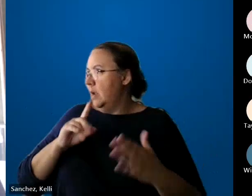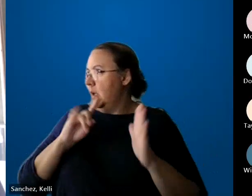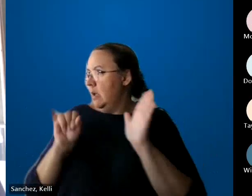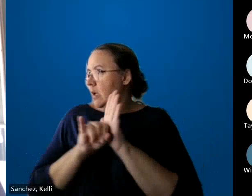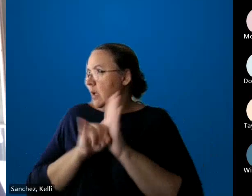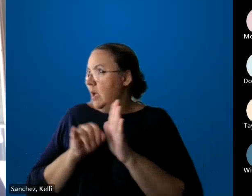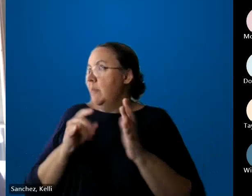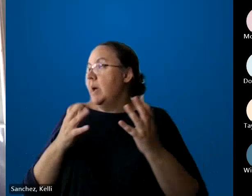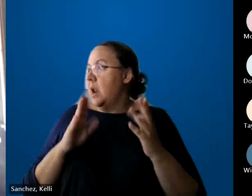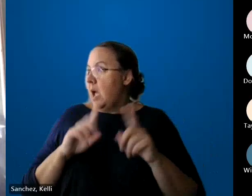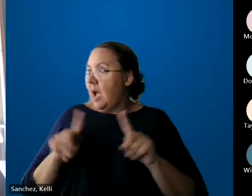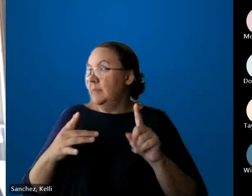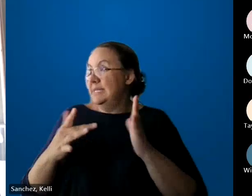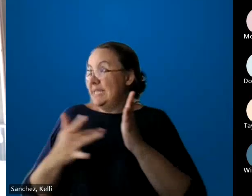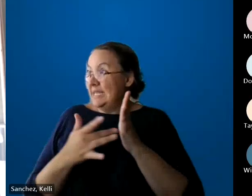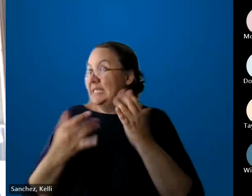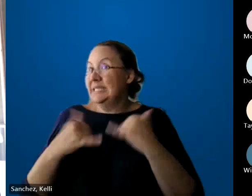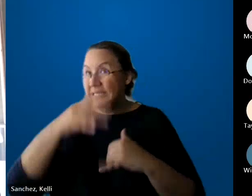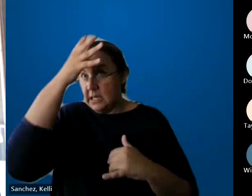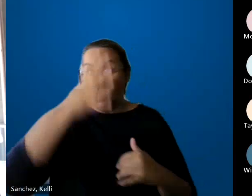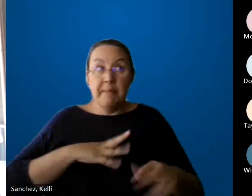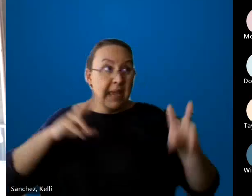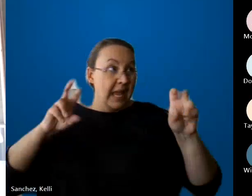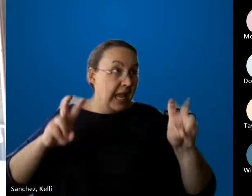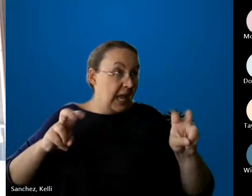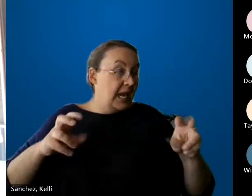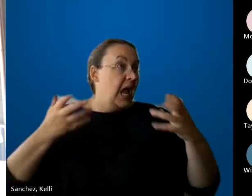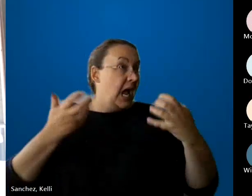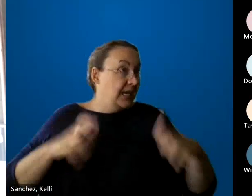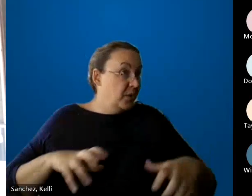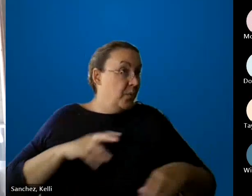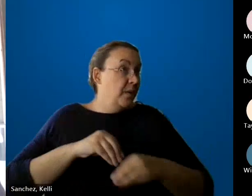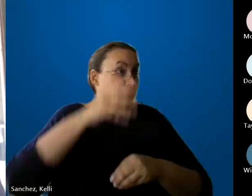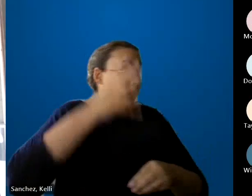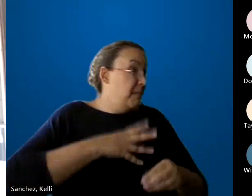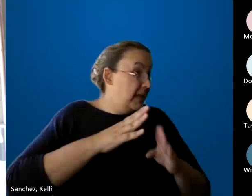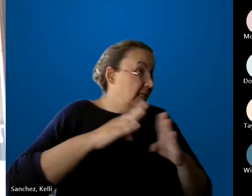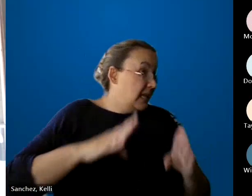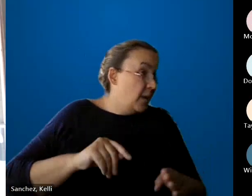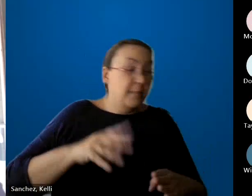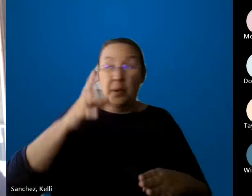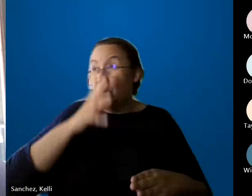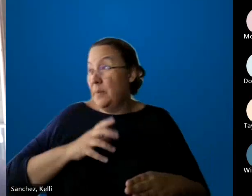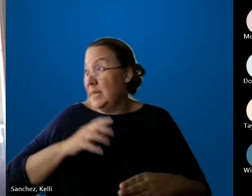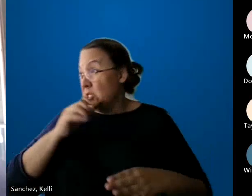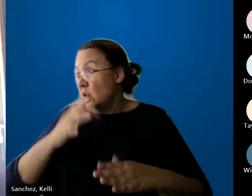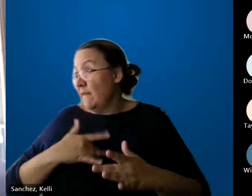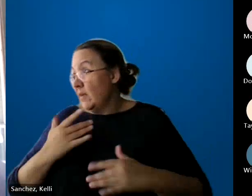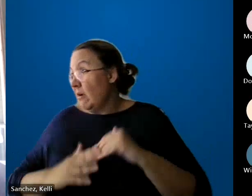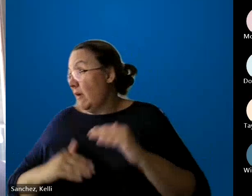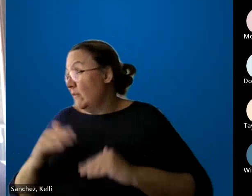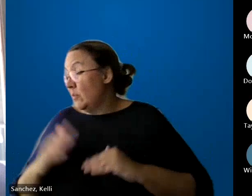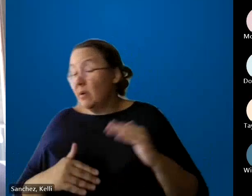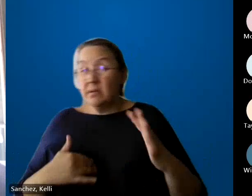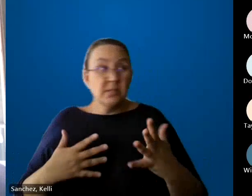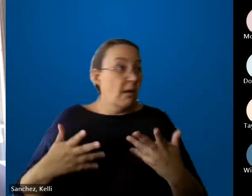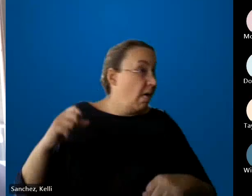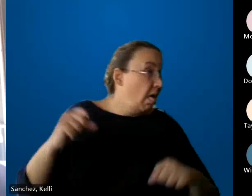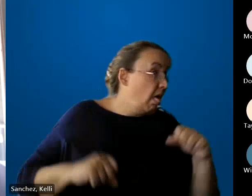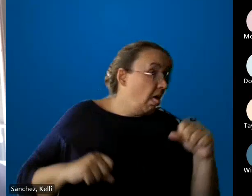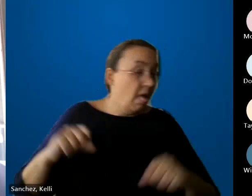technically still a man. I don't want to be in a men's house, but women don't feel comfortable. So I think having